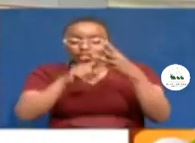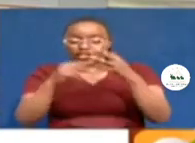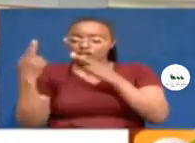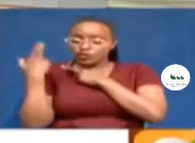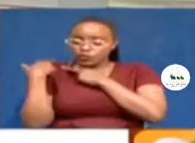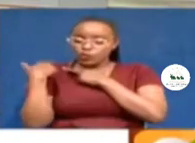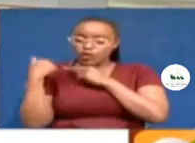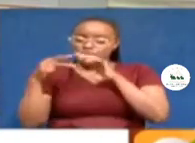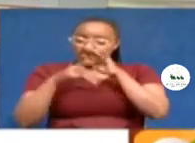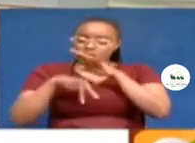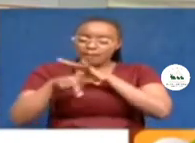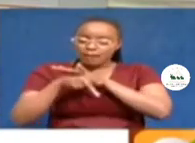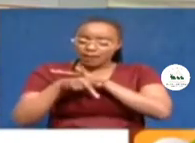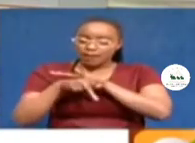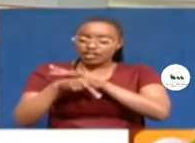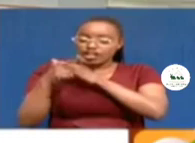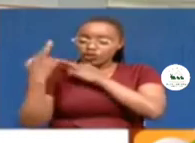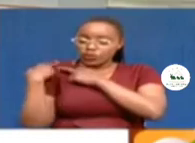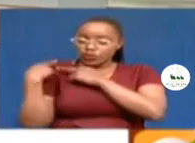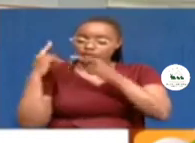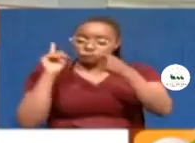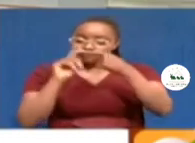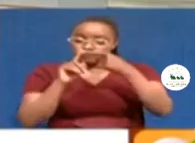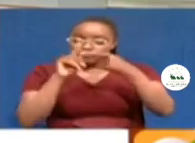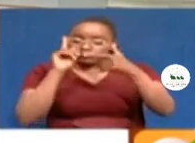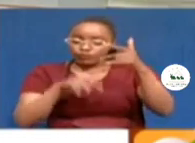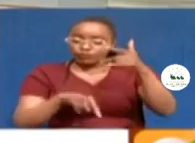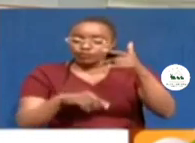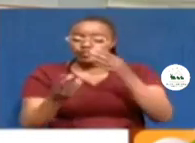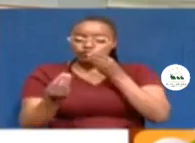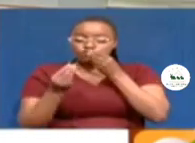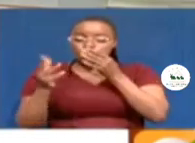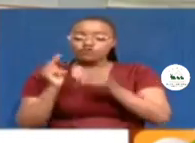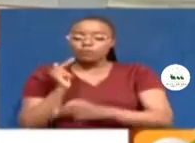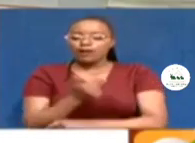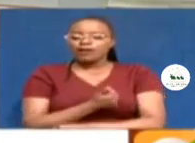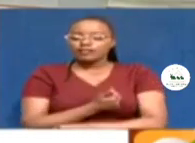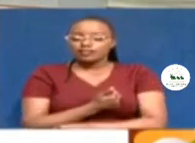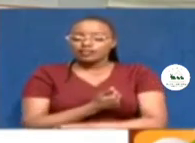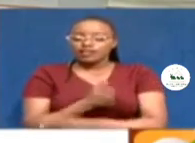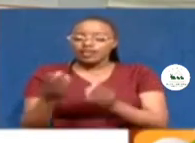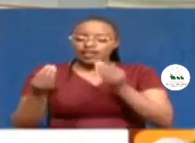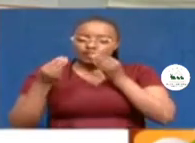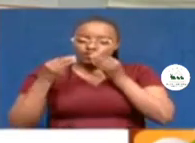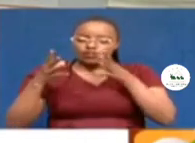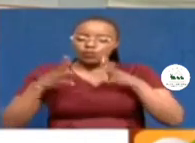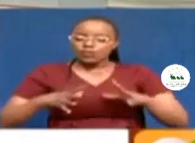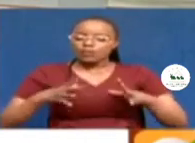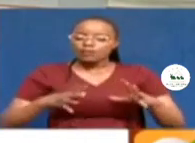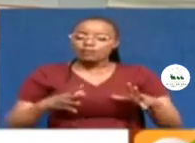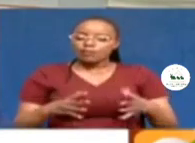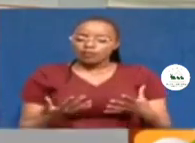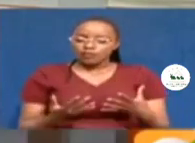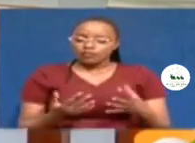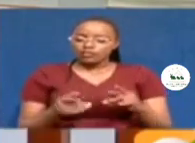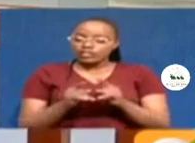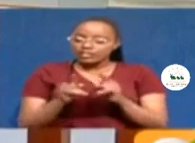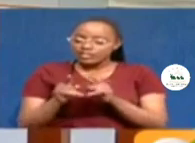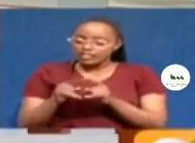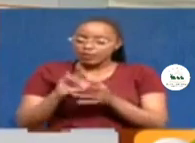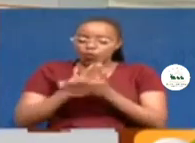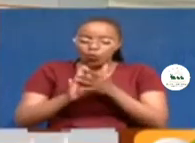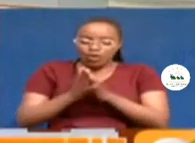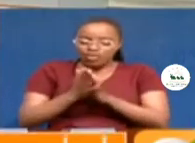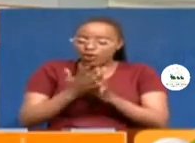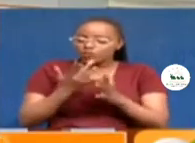three primary roles. The first one is to inform us and inform the people impartially.